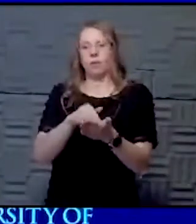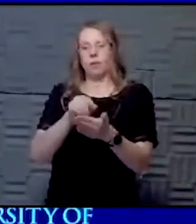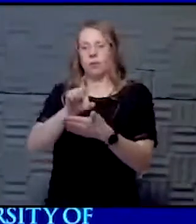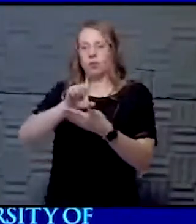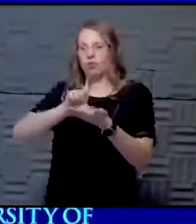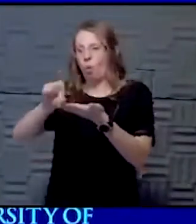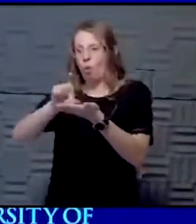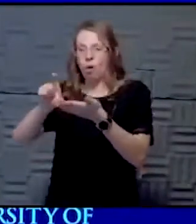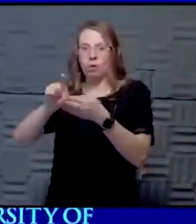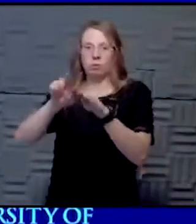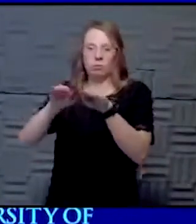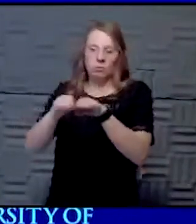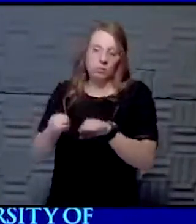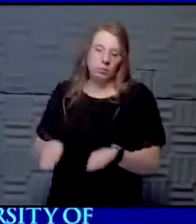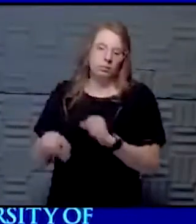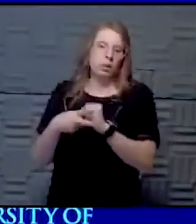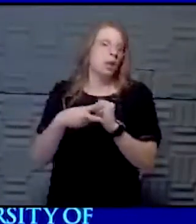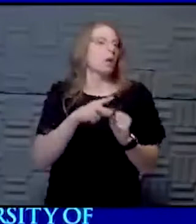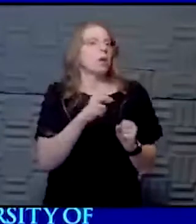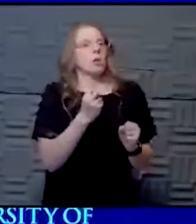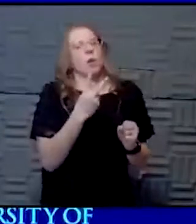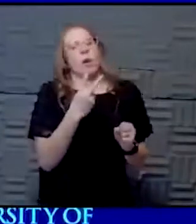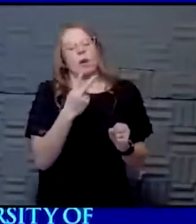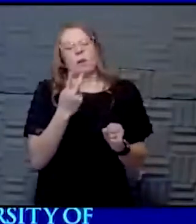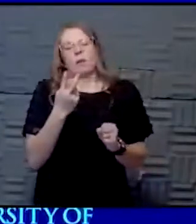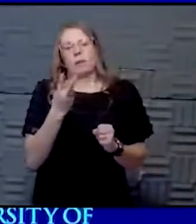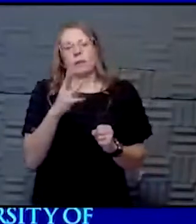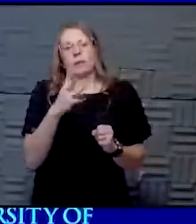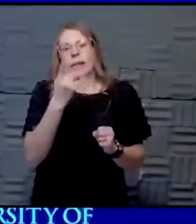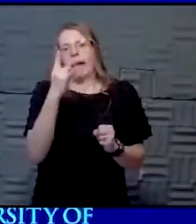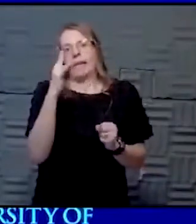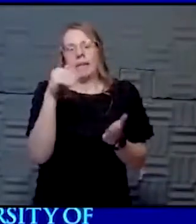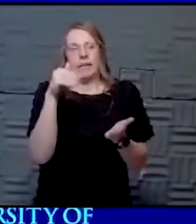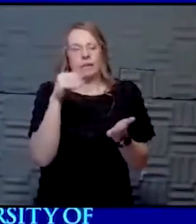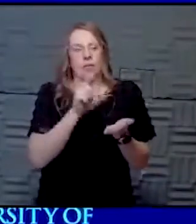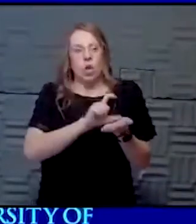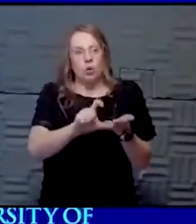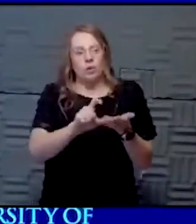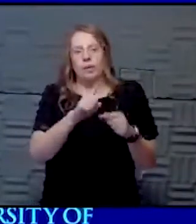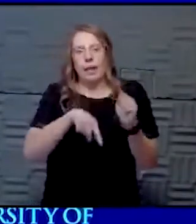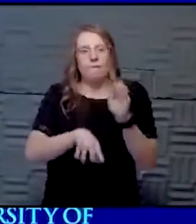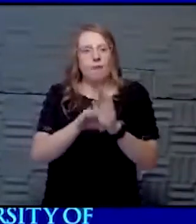We've got 12, 16, 18,000 doses hanging out. We can't find ours. So